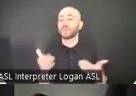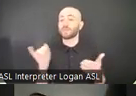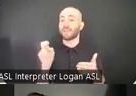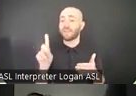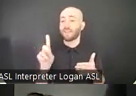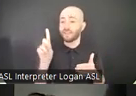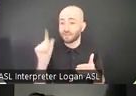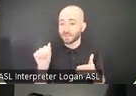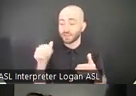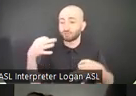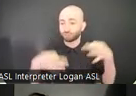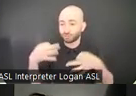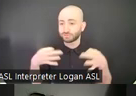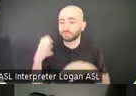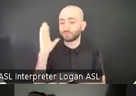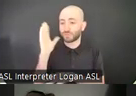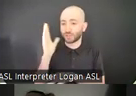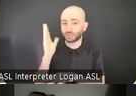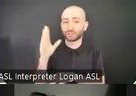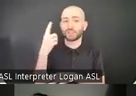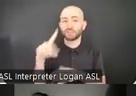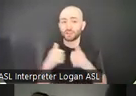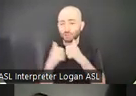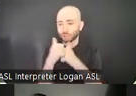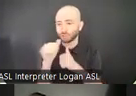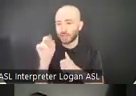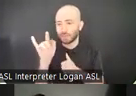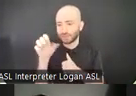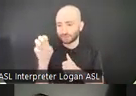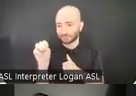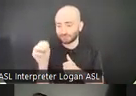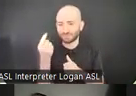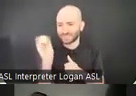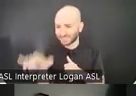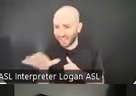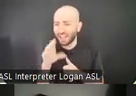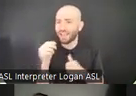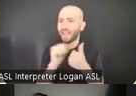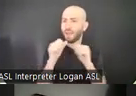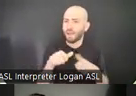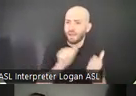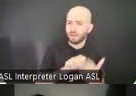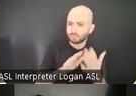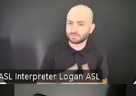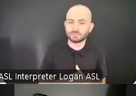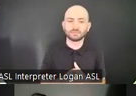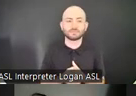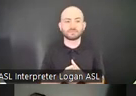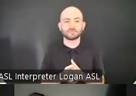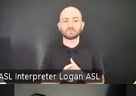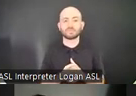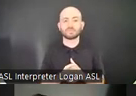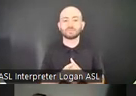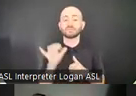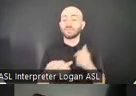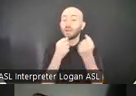Justice's presentation of structural ableism, what it is, and how we can address it. Sponsored by